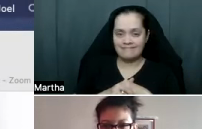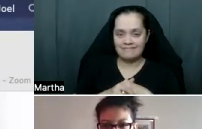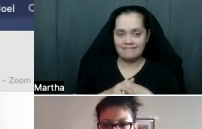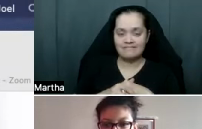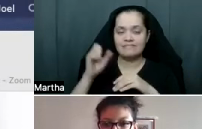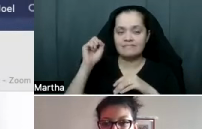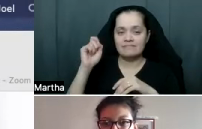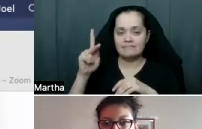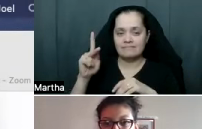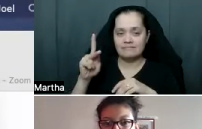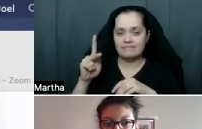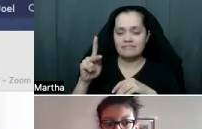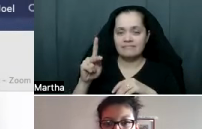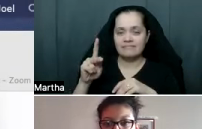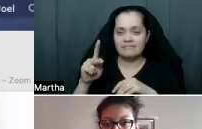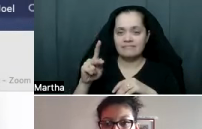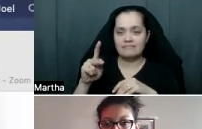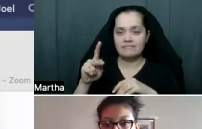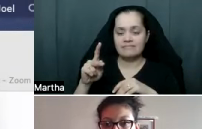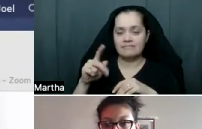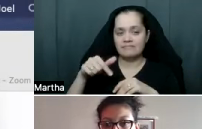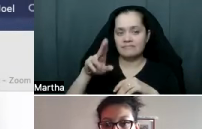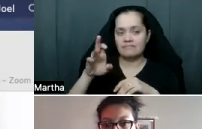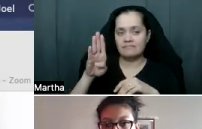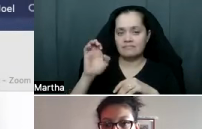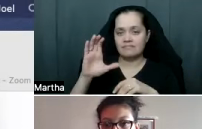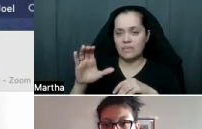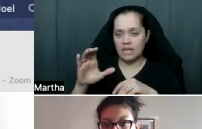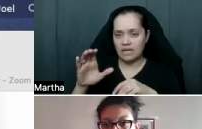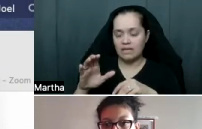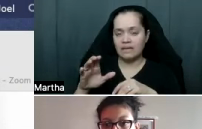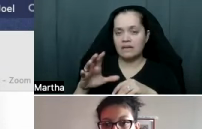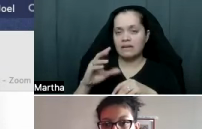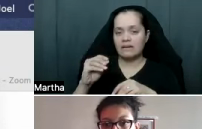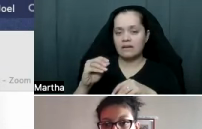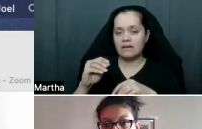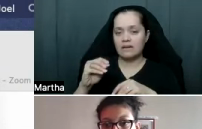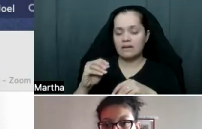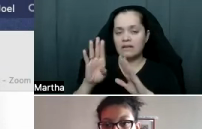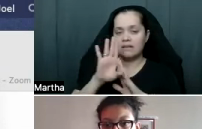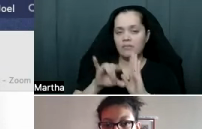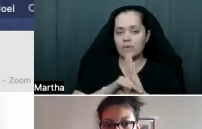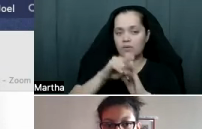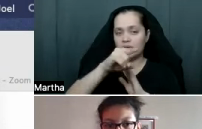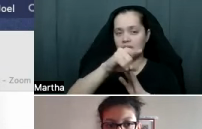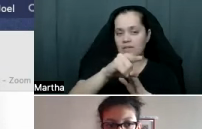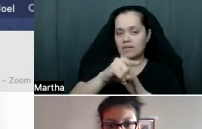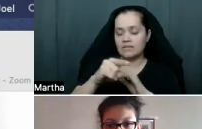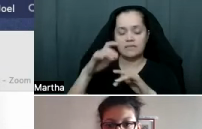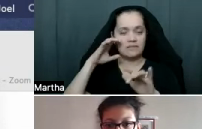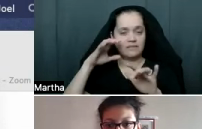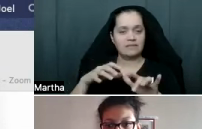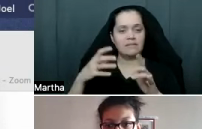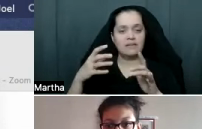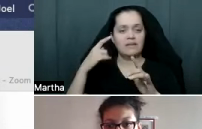Okay. This is the Quebec one, right? And the background of this one is quite striking. I think there's